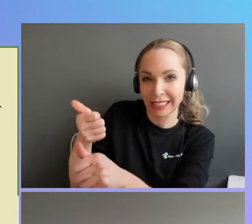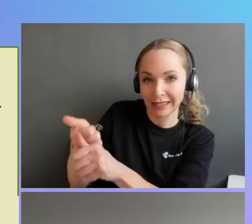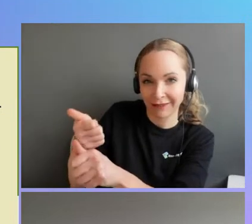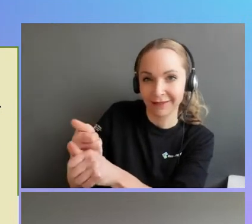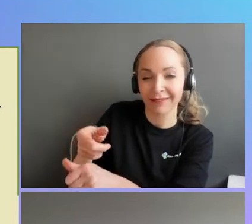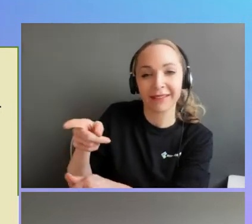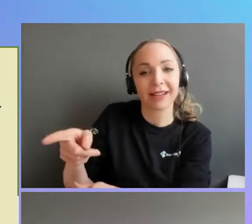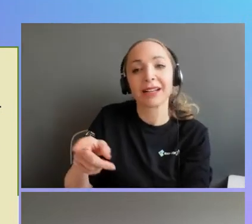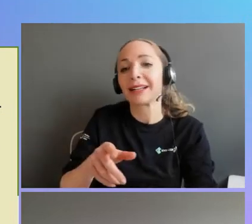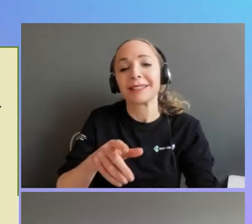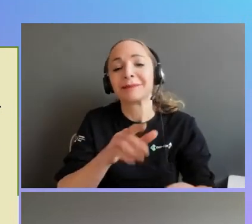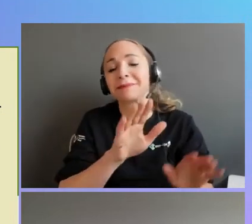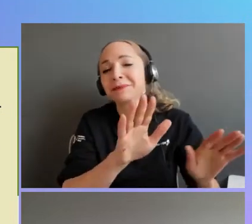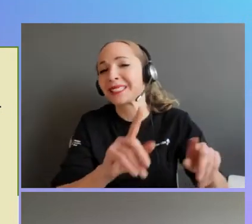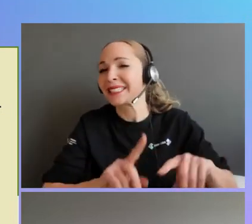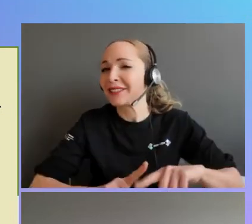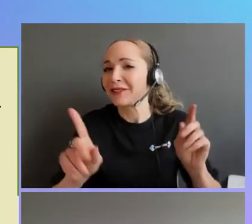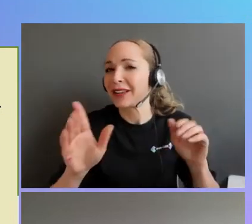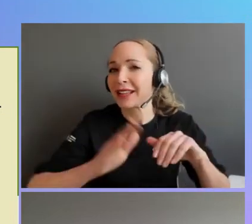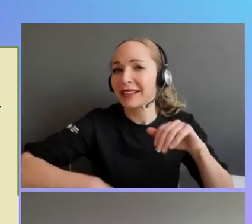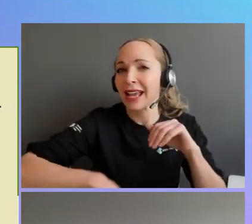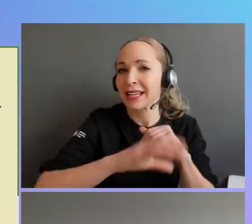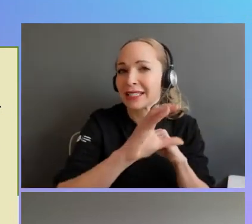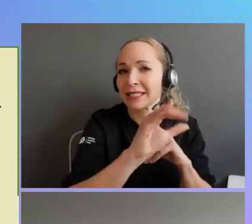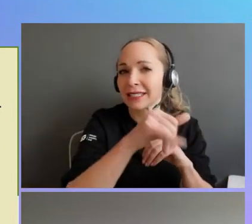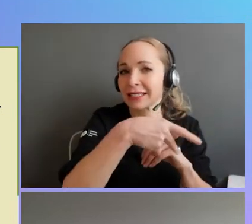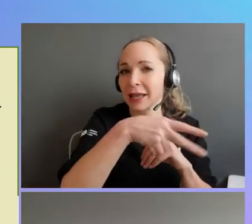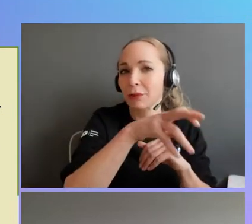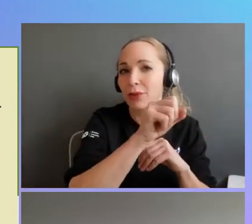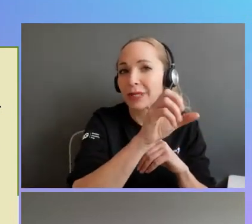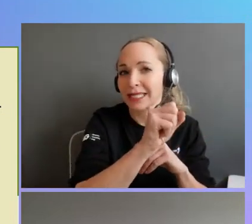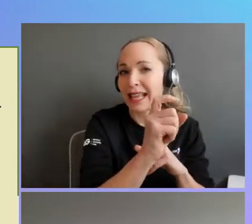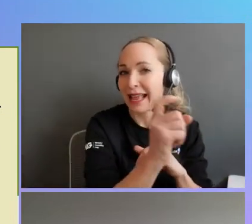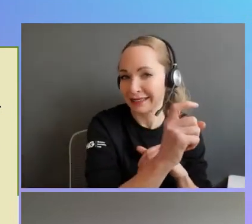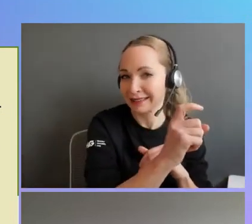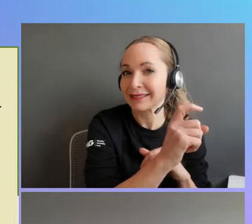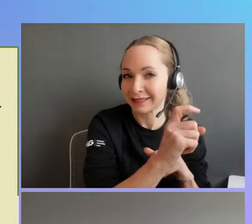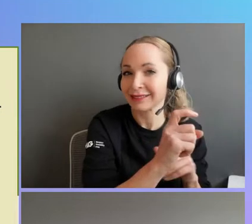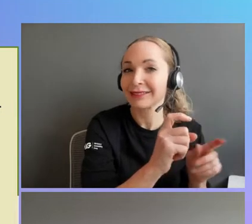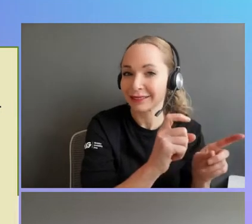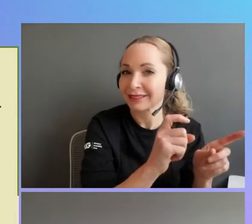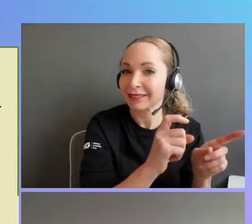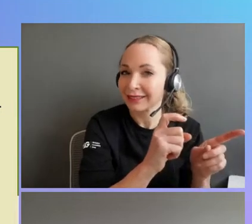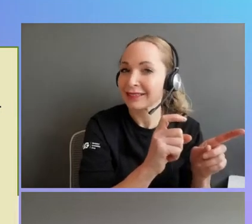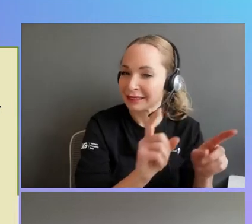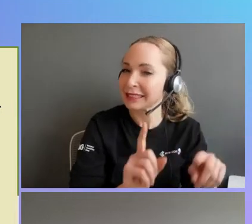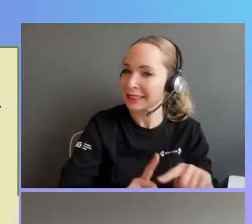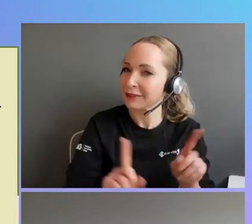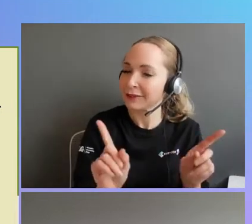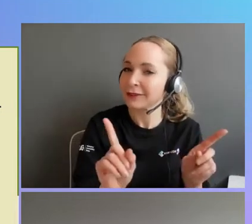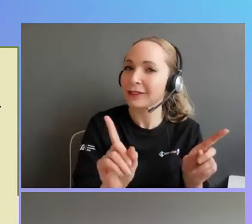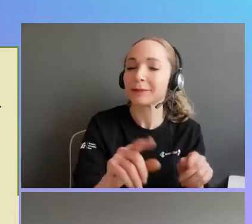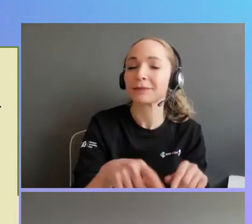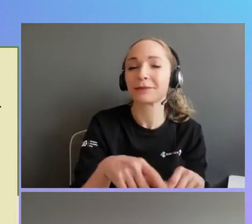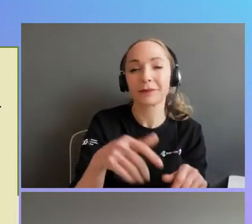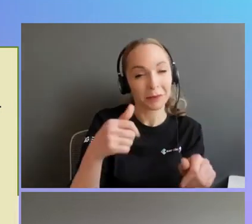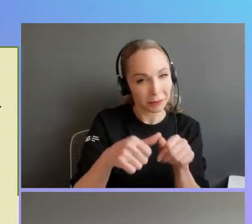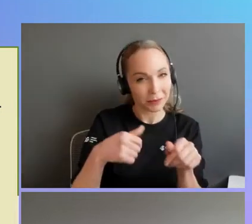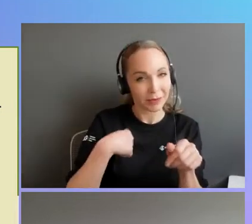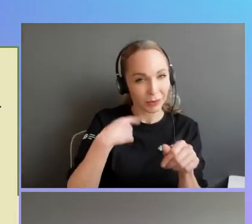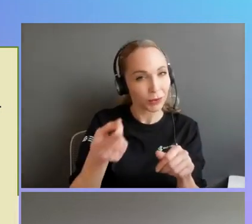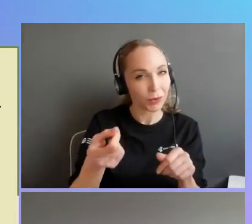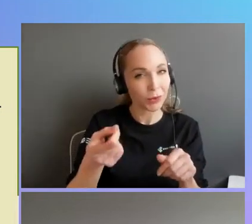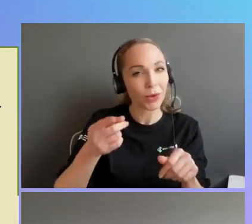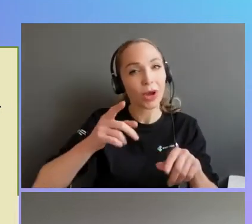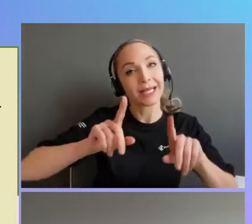what I mentioned on the test files or per test specific edits,